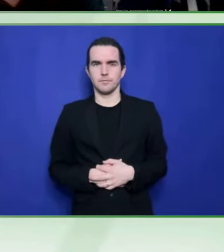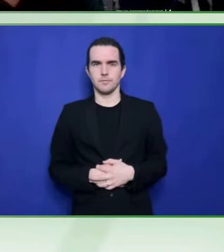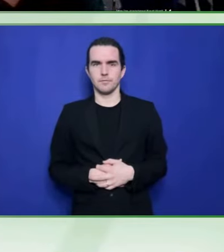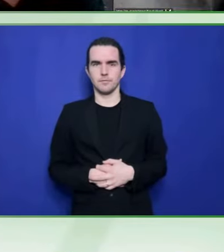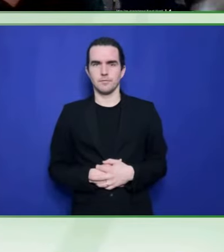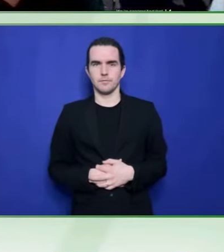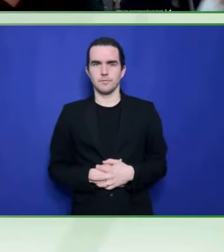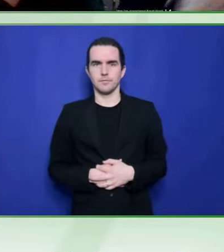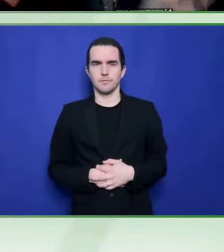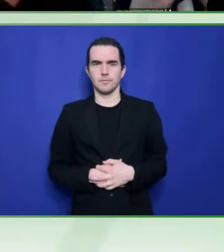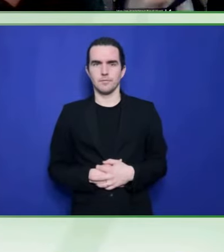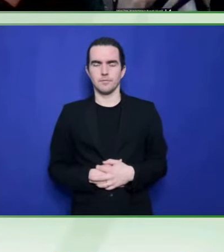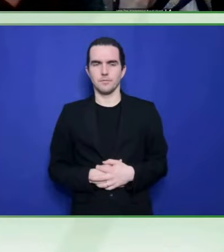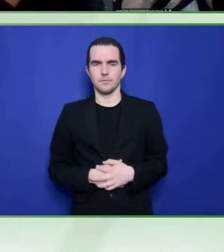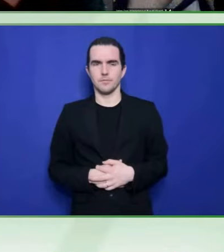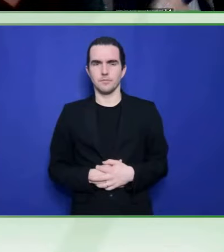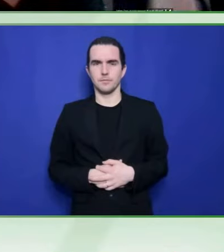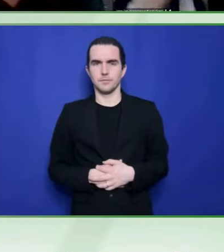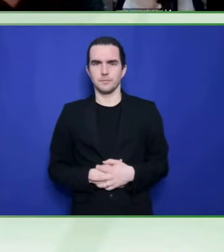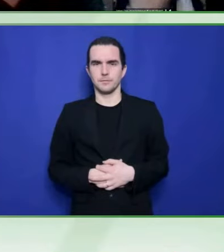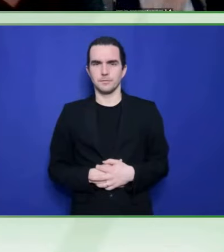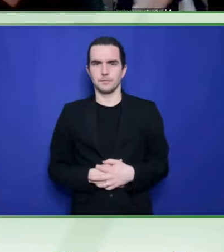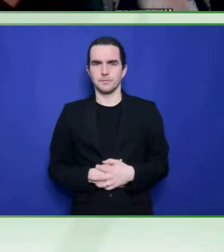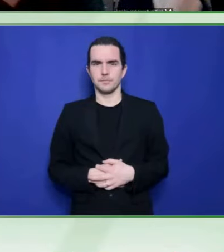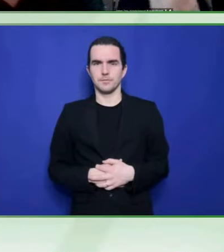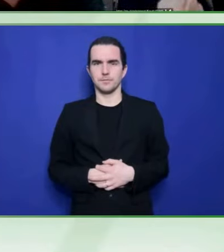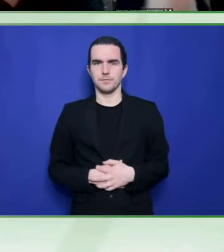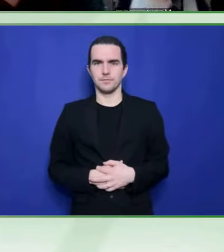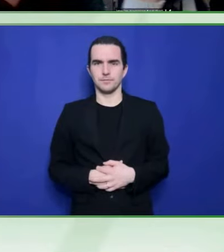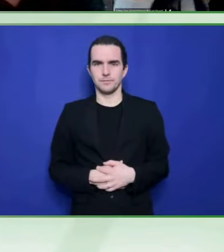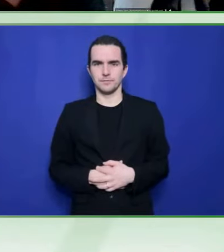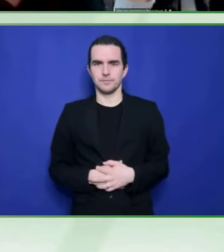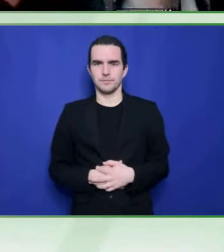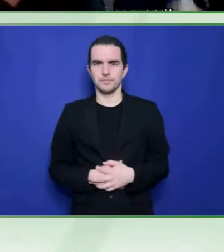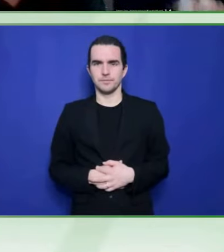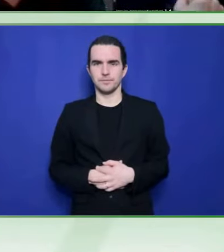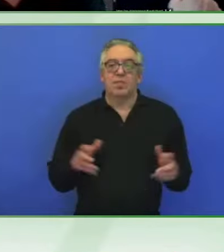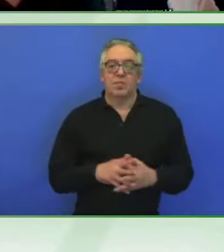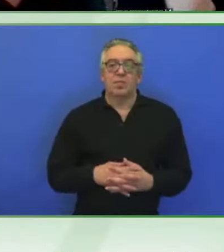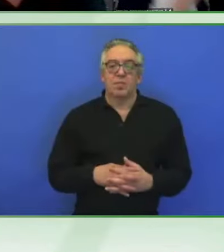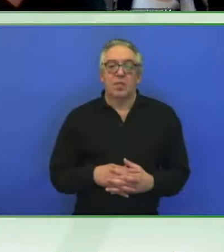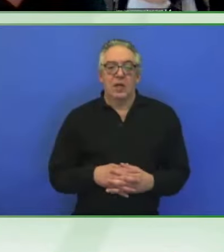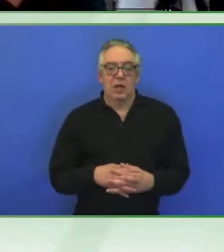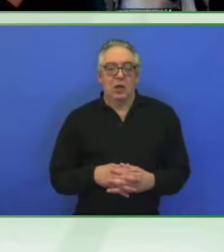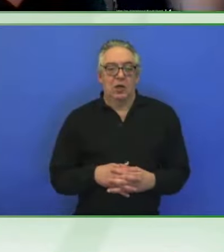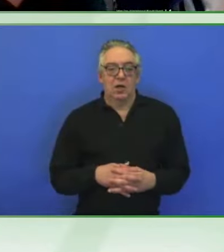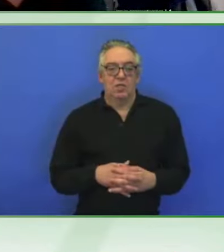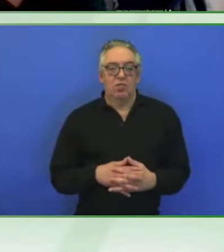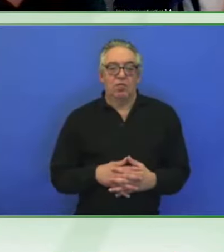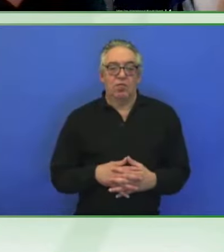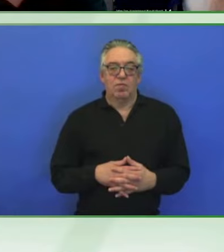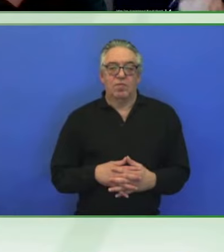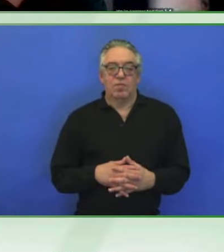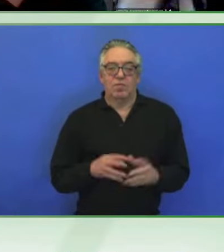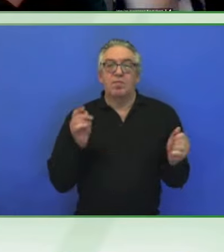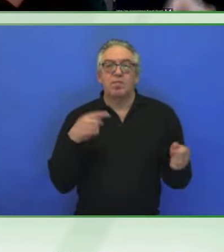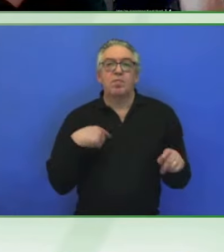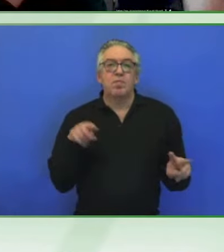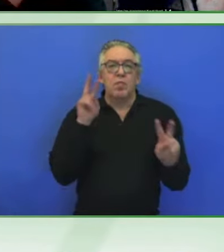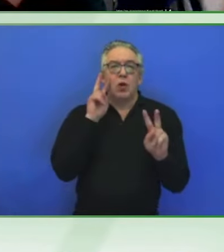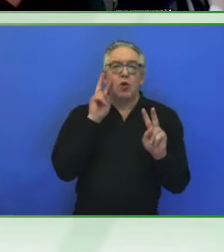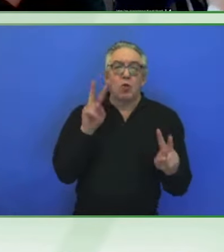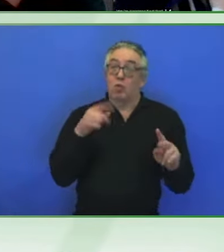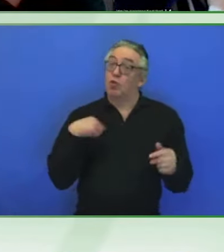so that all disability groups can travel independently